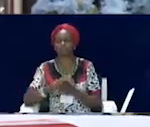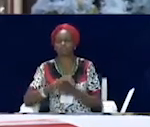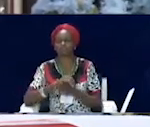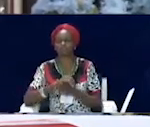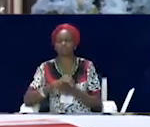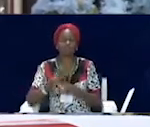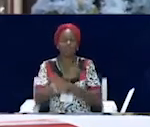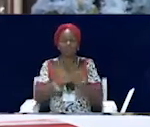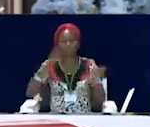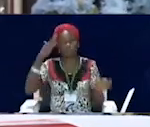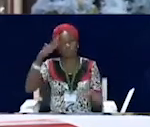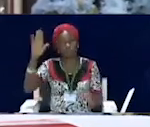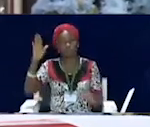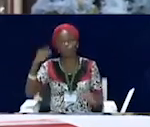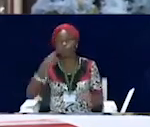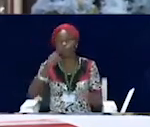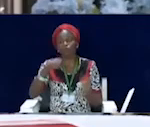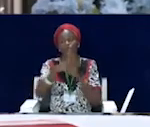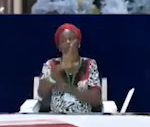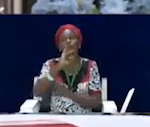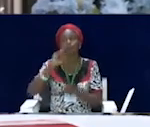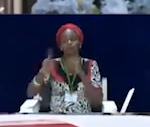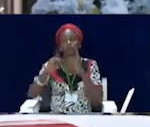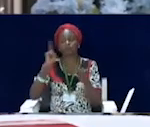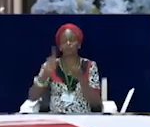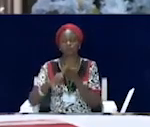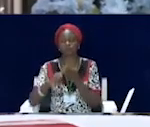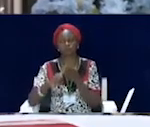I don't know who God is talking to,